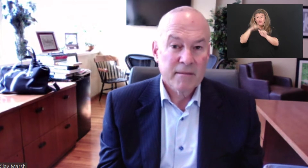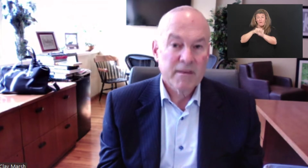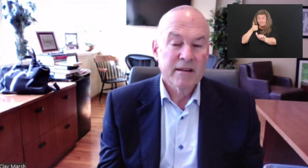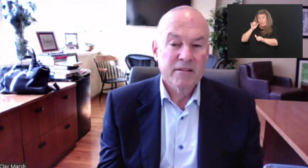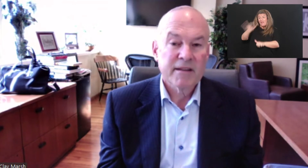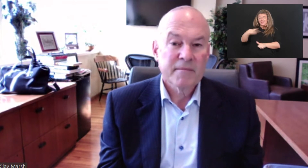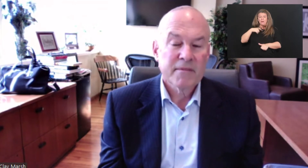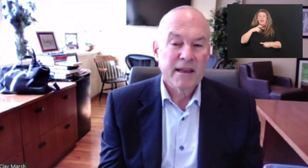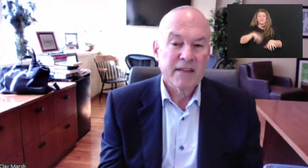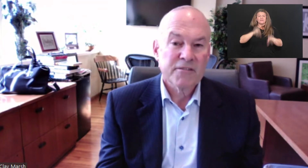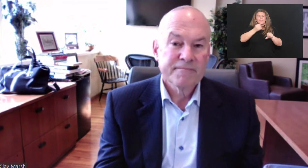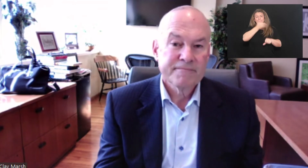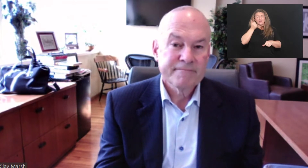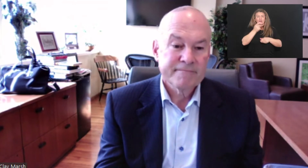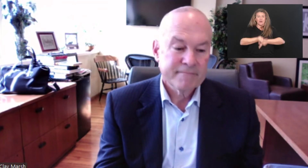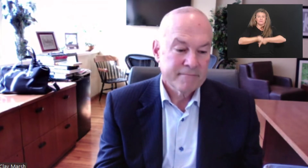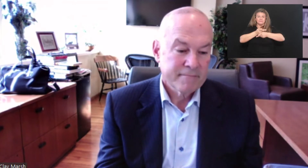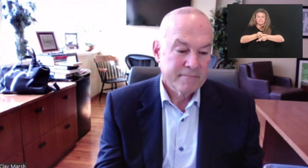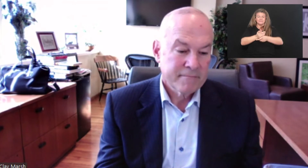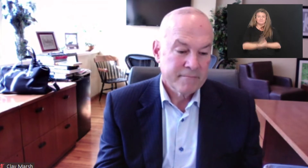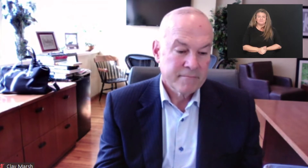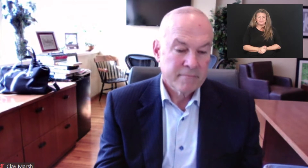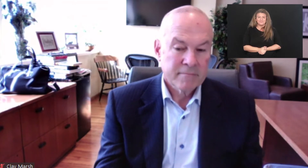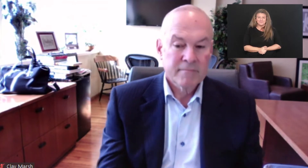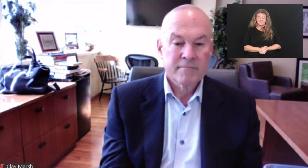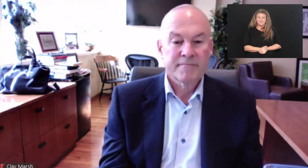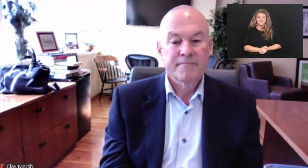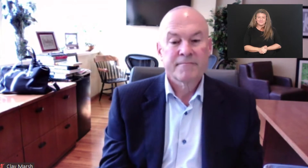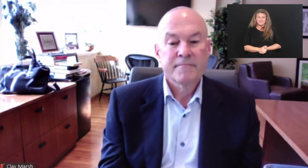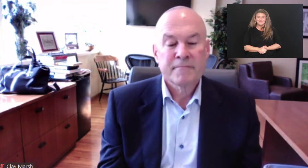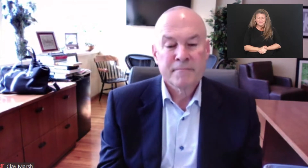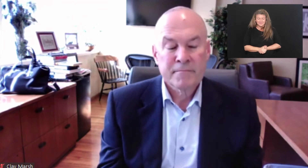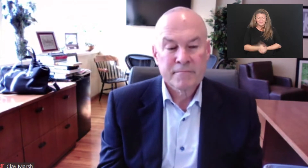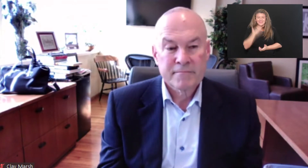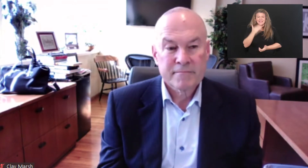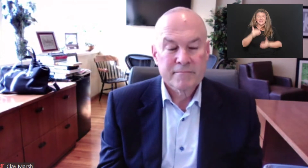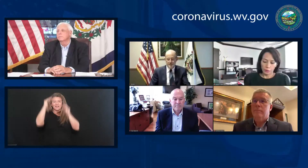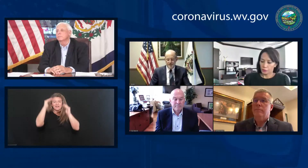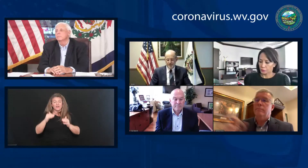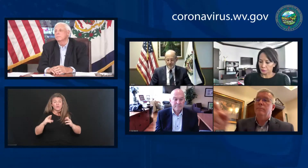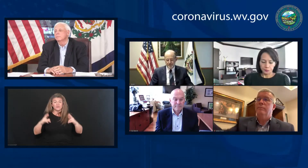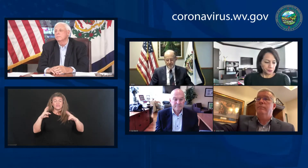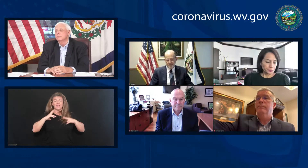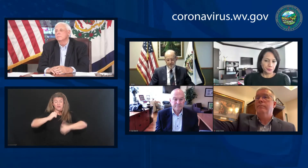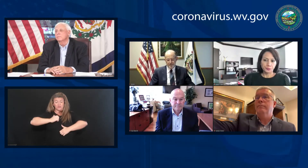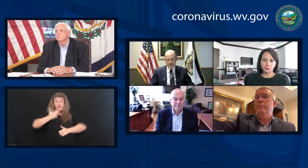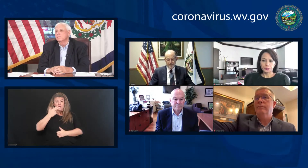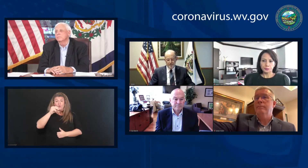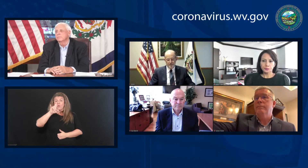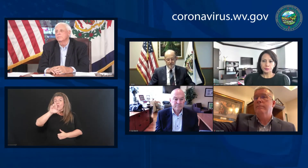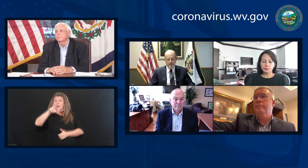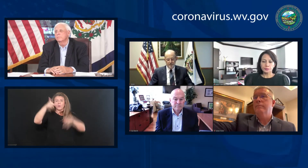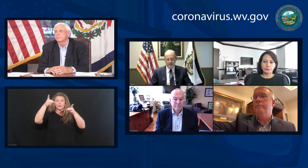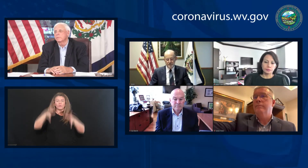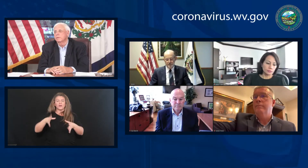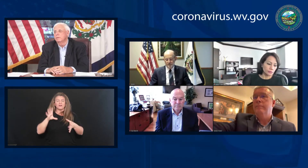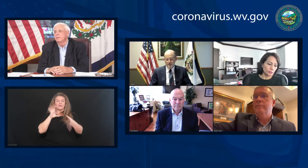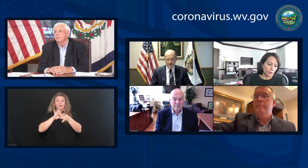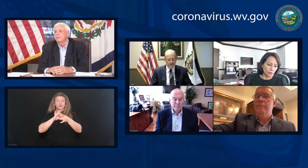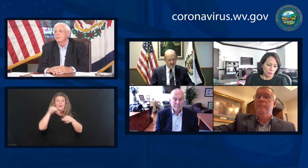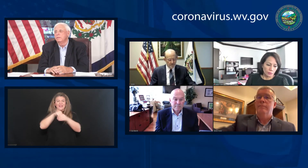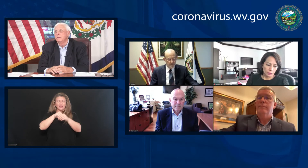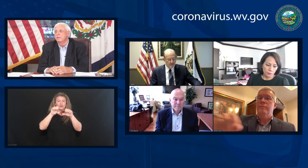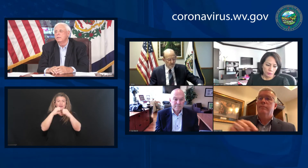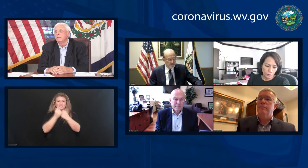it immediately. Thank you. Thank you, Dr. Marsh. Next to retired Major General Jim Hoyer, the director of our Joint Interagency